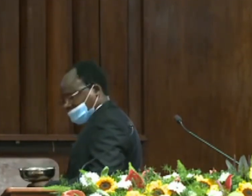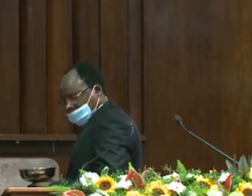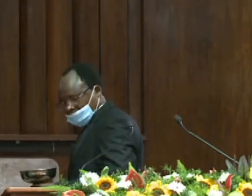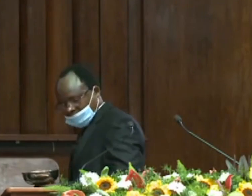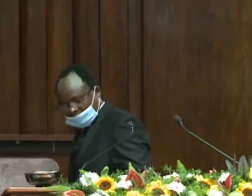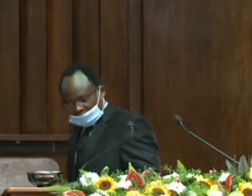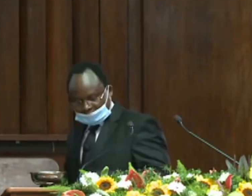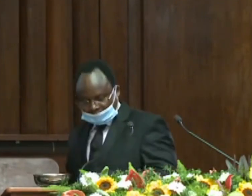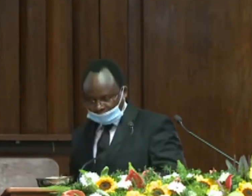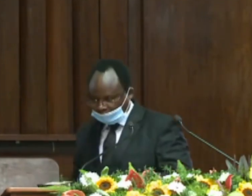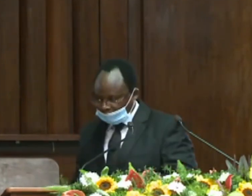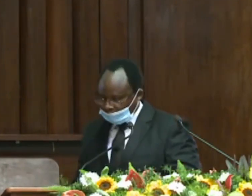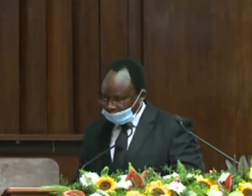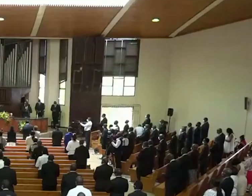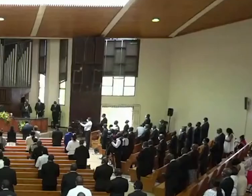Amen.